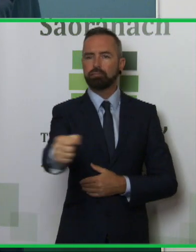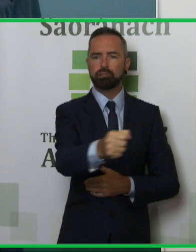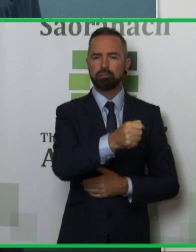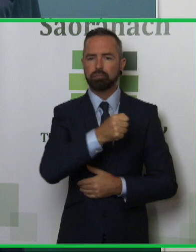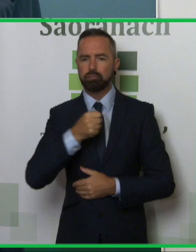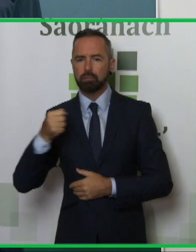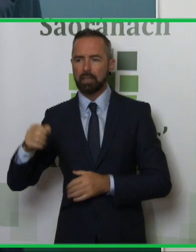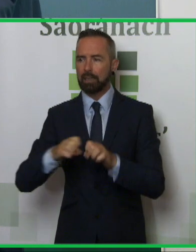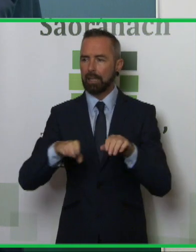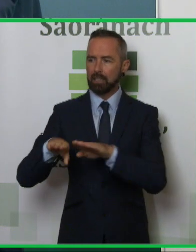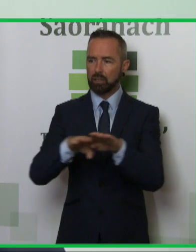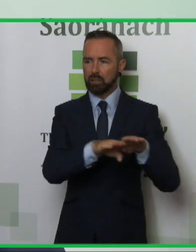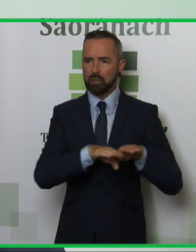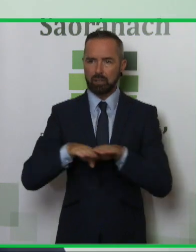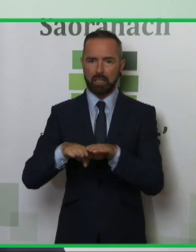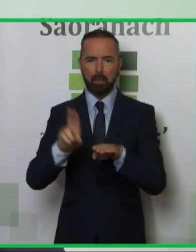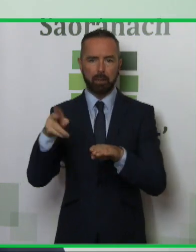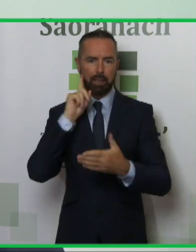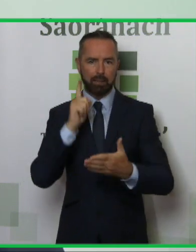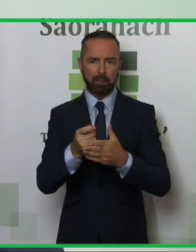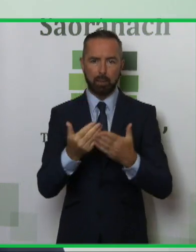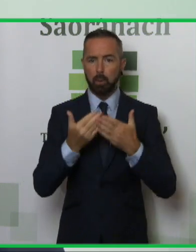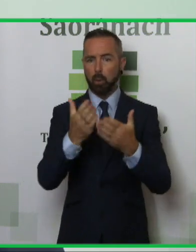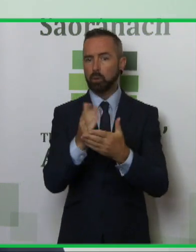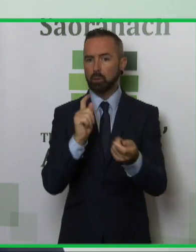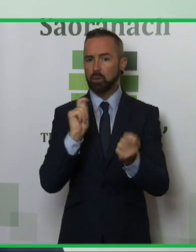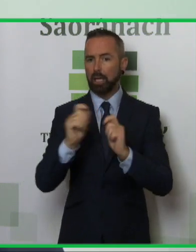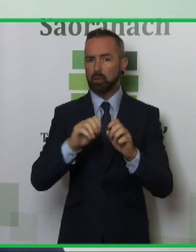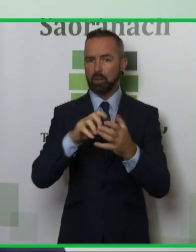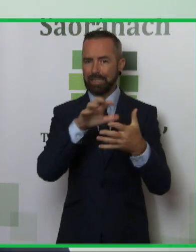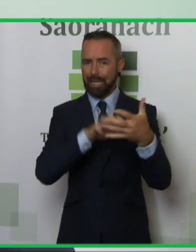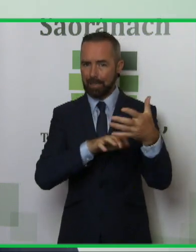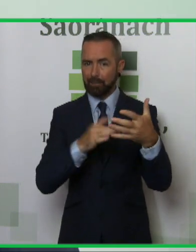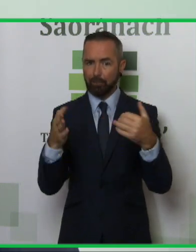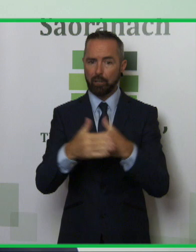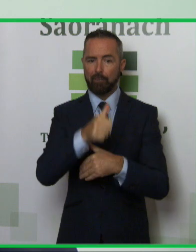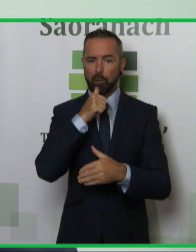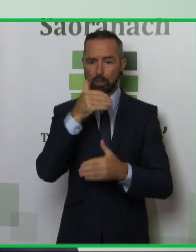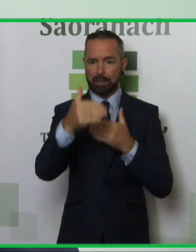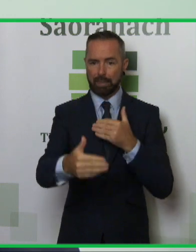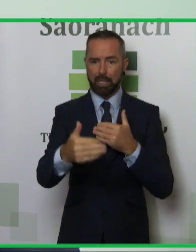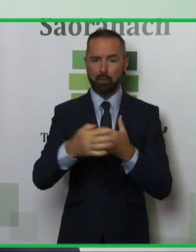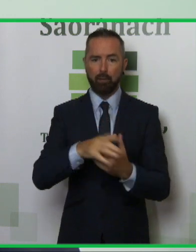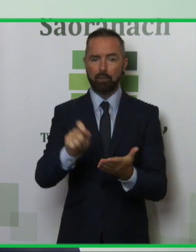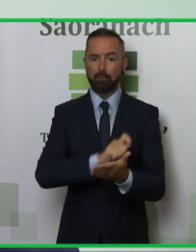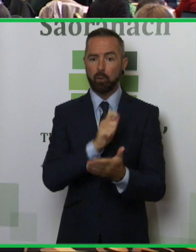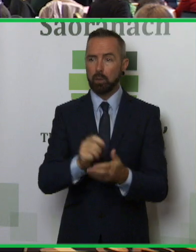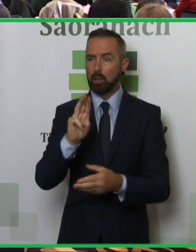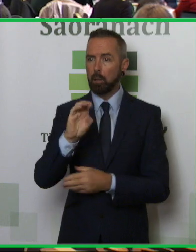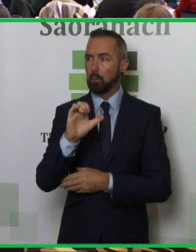on any changes to the text for for stage 1 of this voting. So Paul, do you want to add to